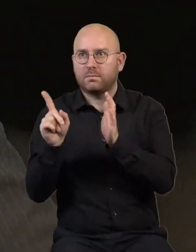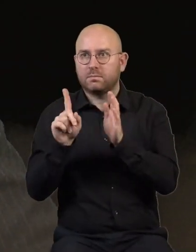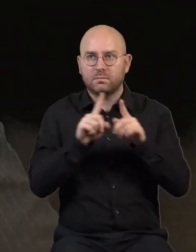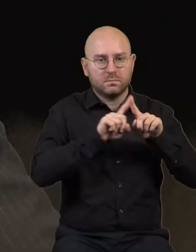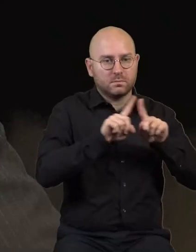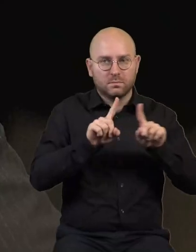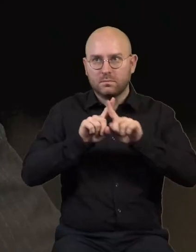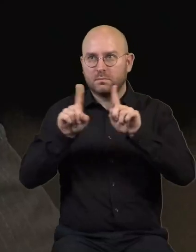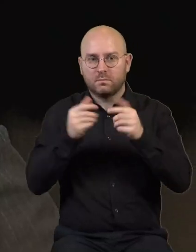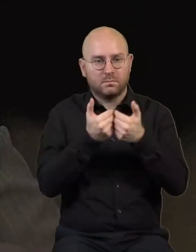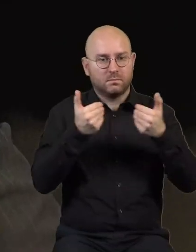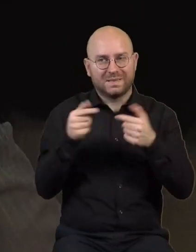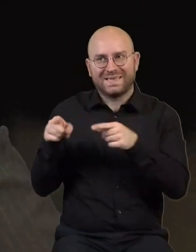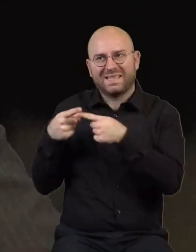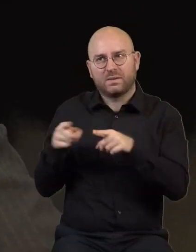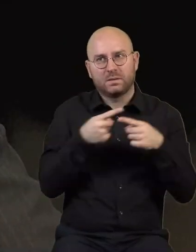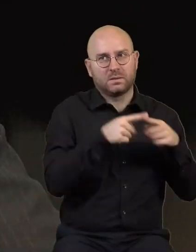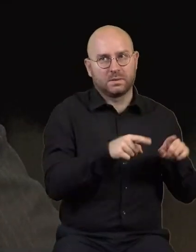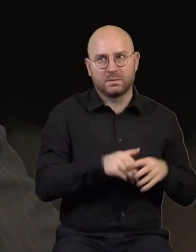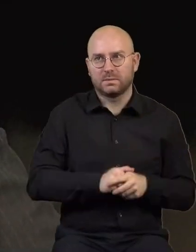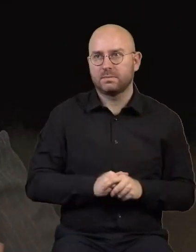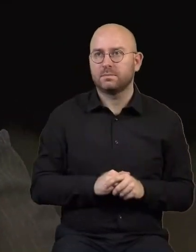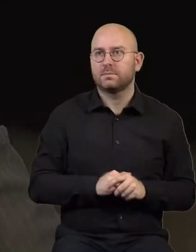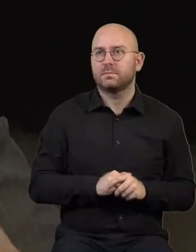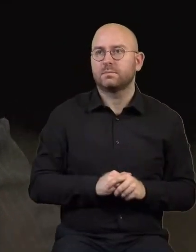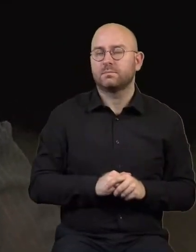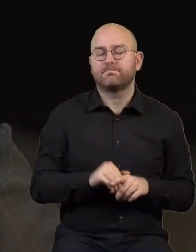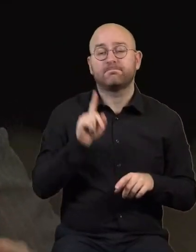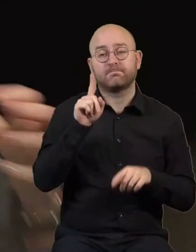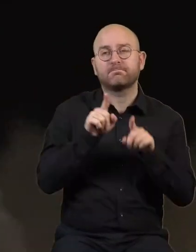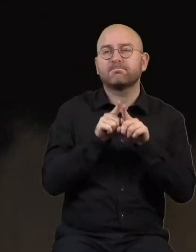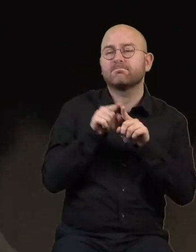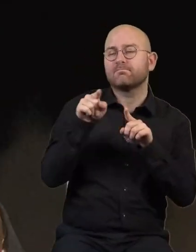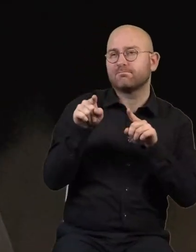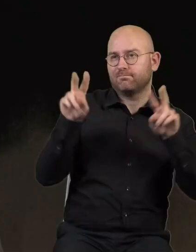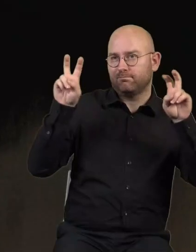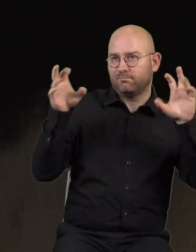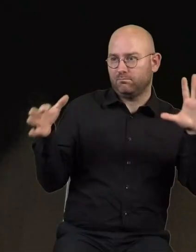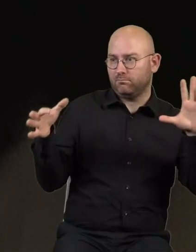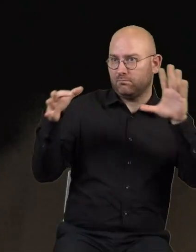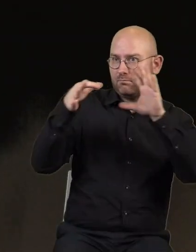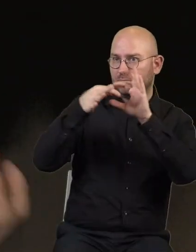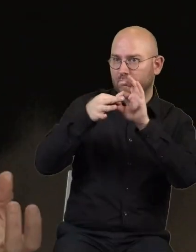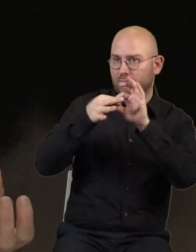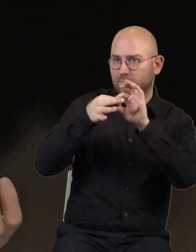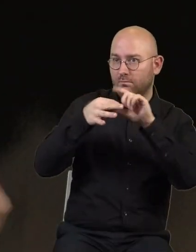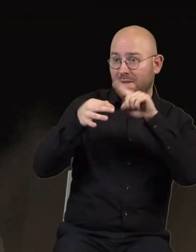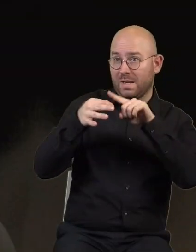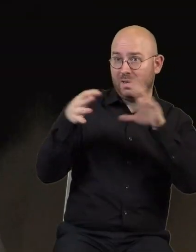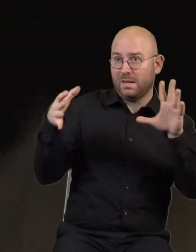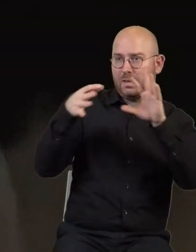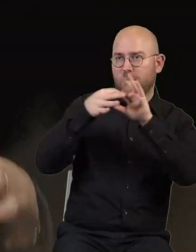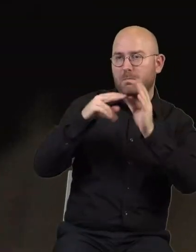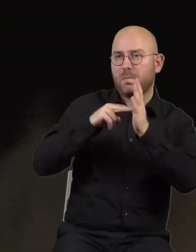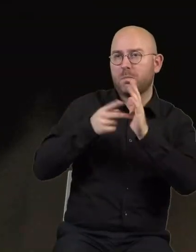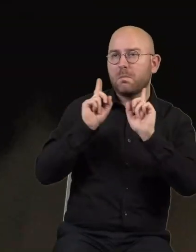the TEN-T, we need a complete TEN-T network. We cannot have patches. So Europe should not